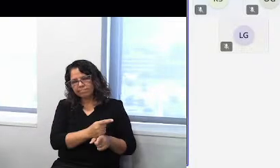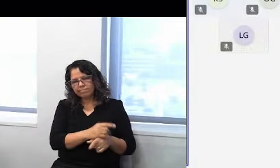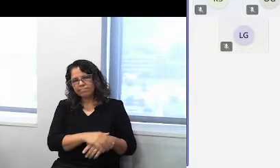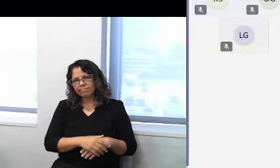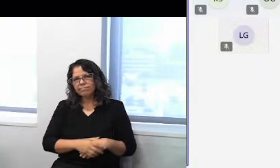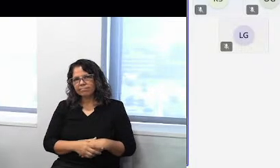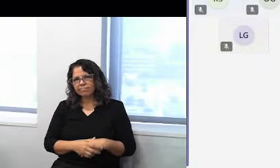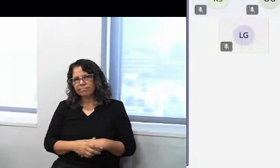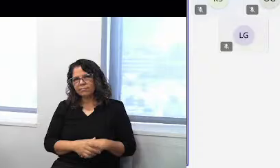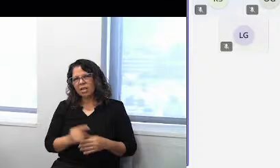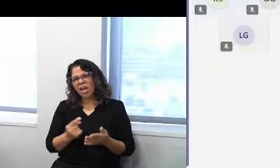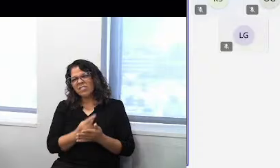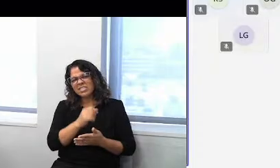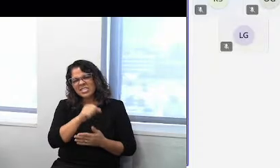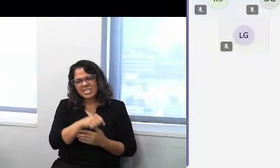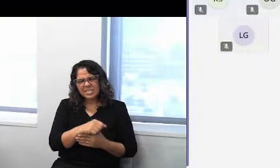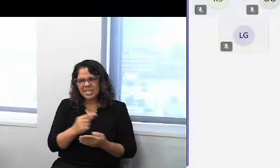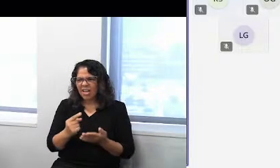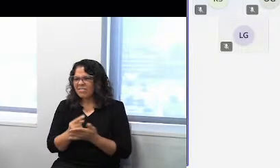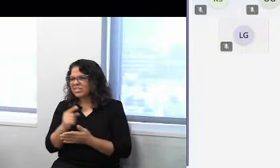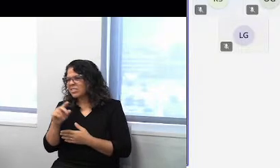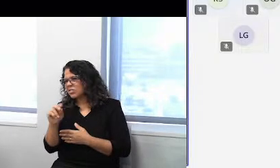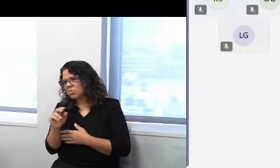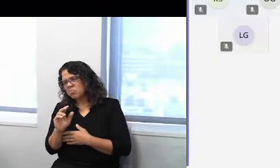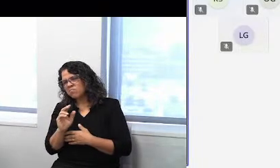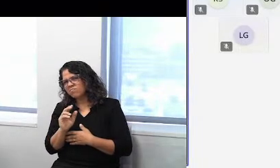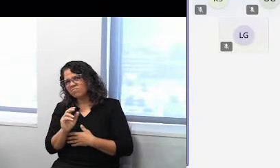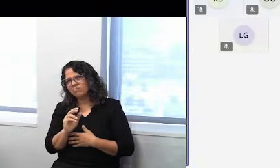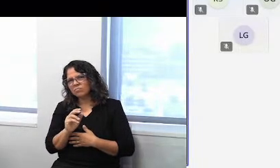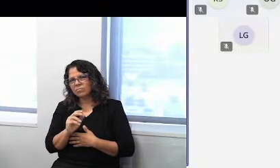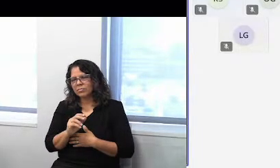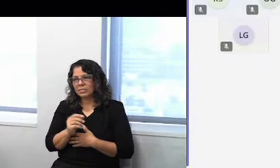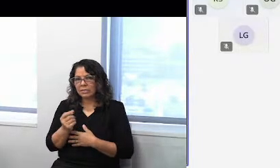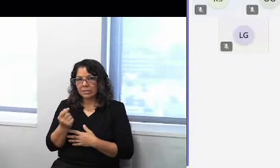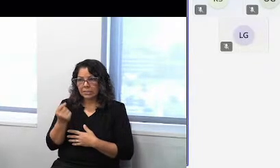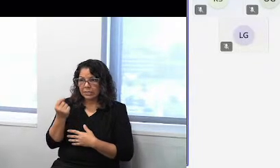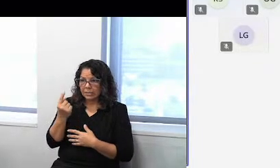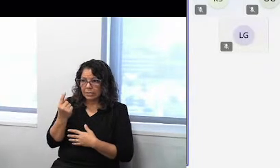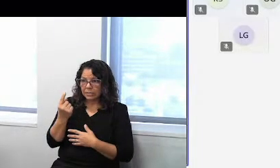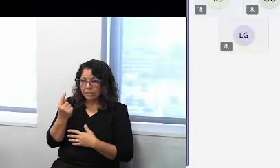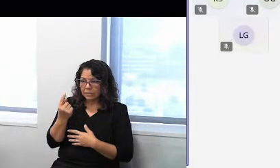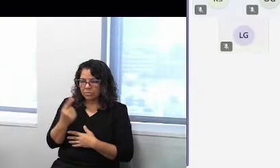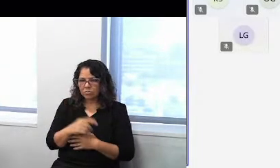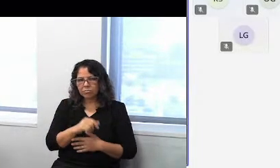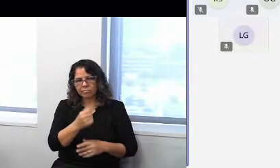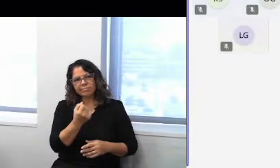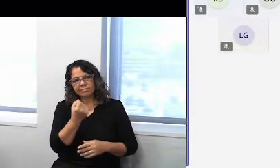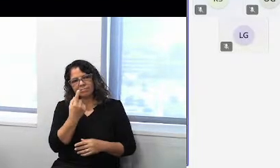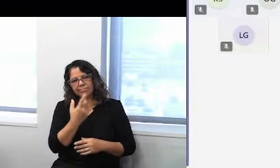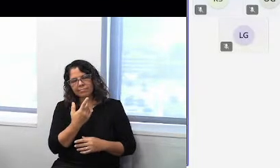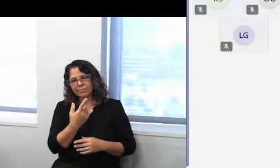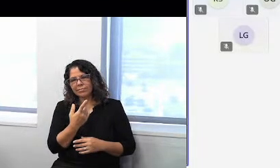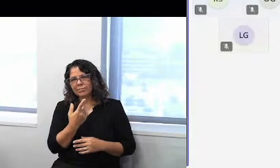yes, sometimes no, if I'm understanding you. If you're understanding me correctly, based on the orders and the rules and regulations, yes.